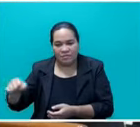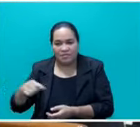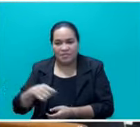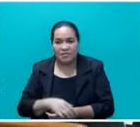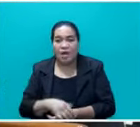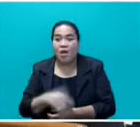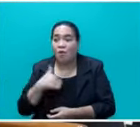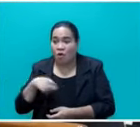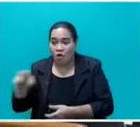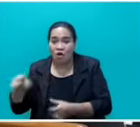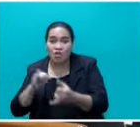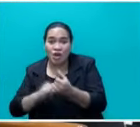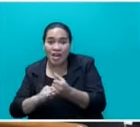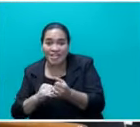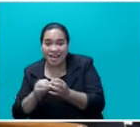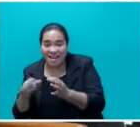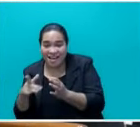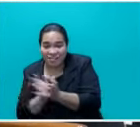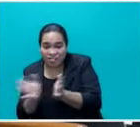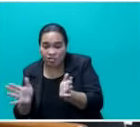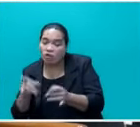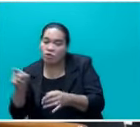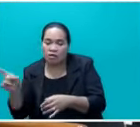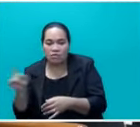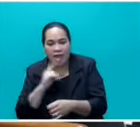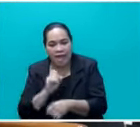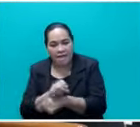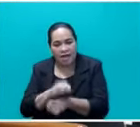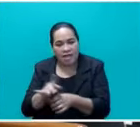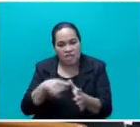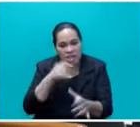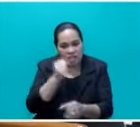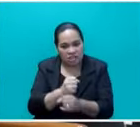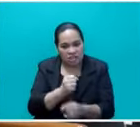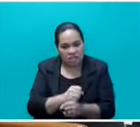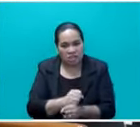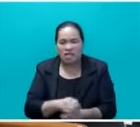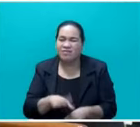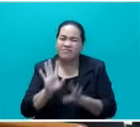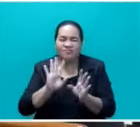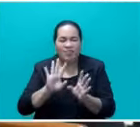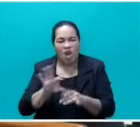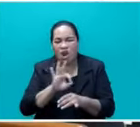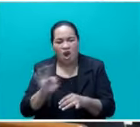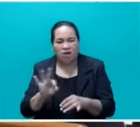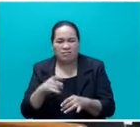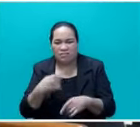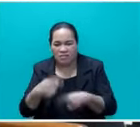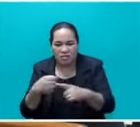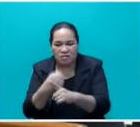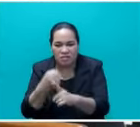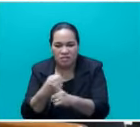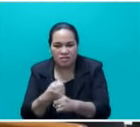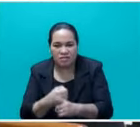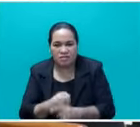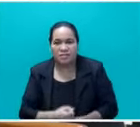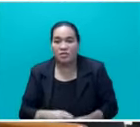he advised the Attorney General that it wasn't a case to be taken up legally? And the Honorable Attorney General kind of alluded to